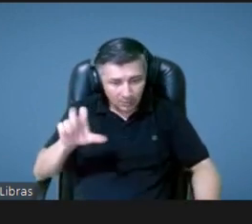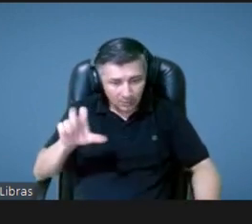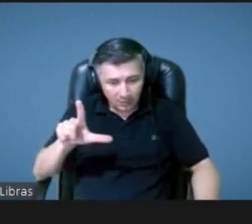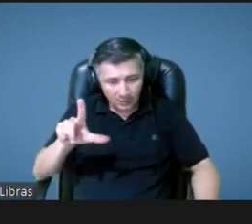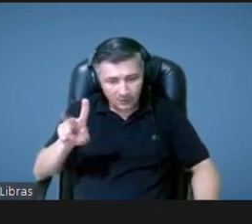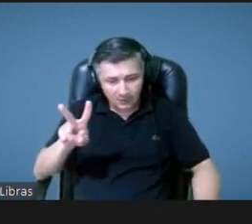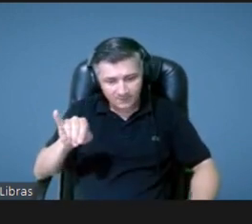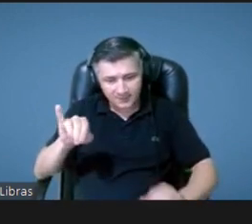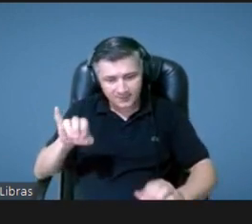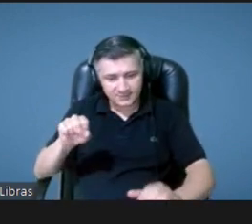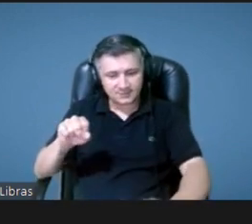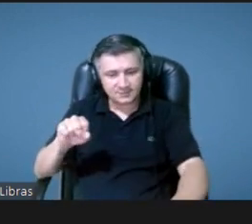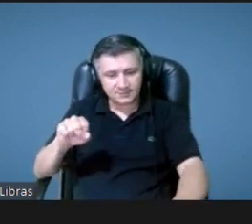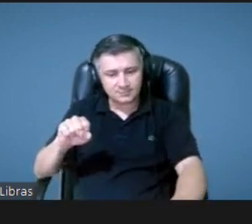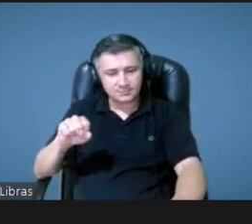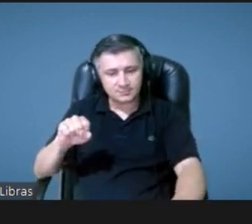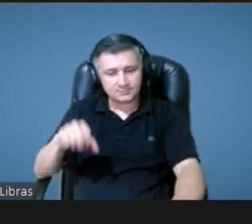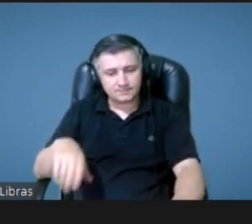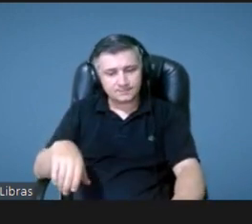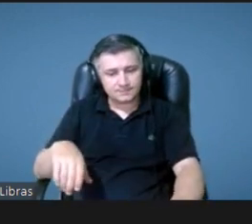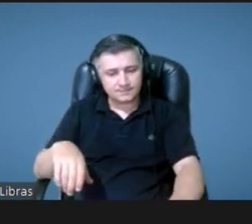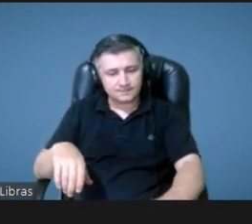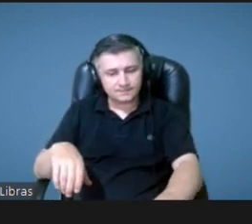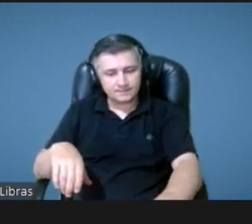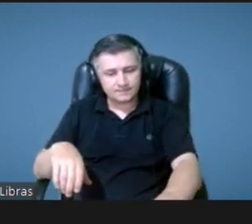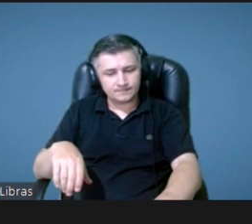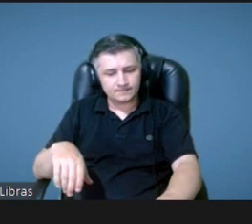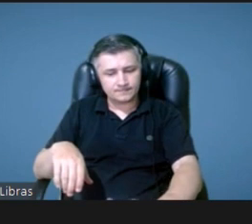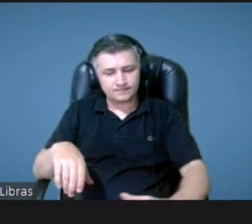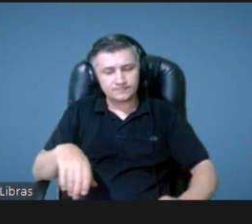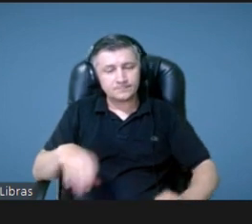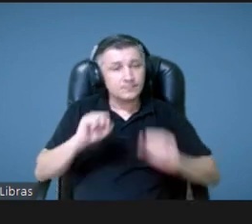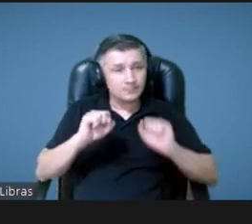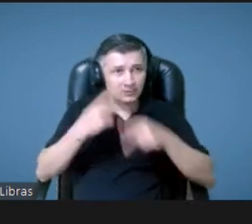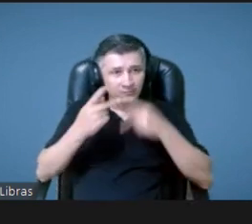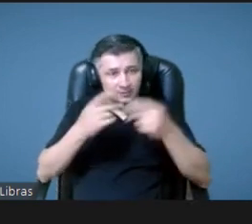The next question is from Elvis from BTG.